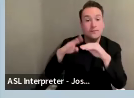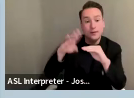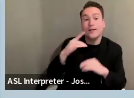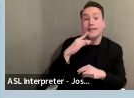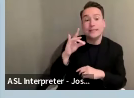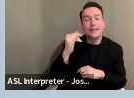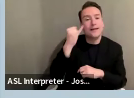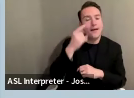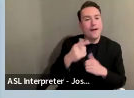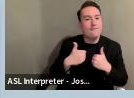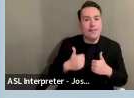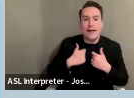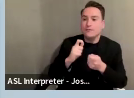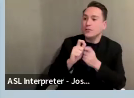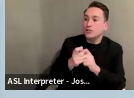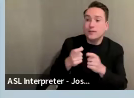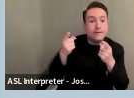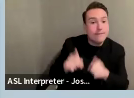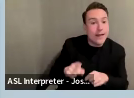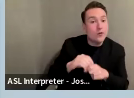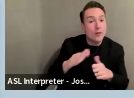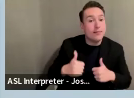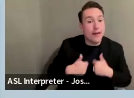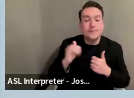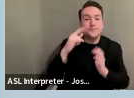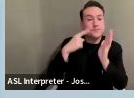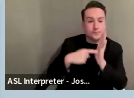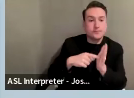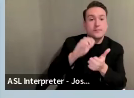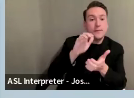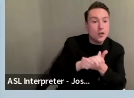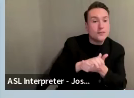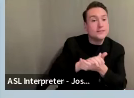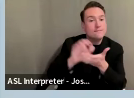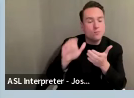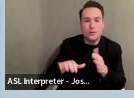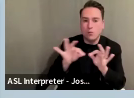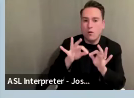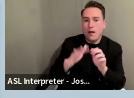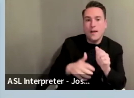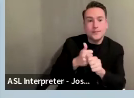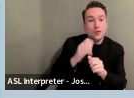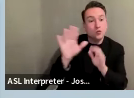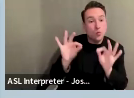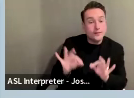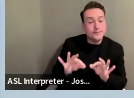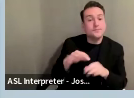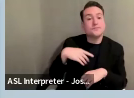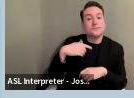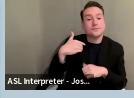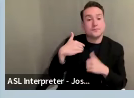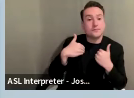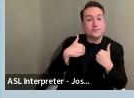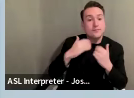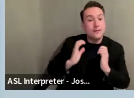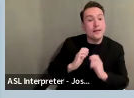in your life, such as marriage or divorce, it's good to update your choices. I've had clients who are married, and of course